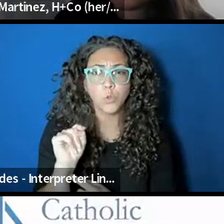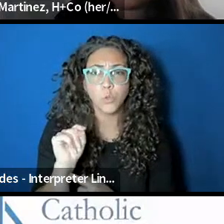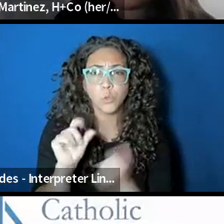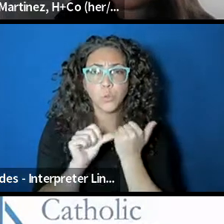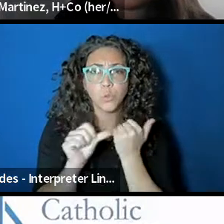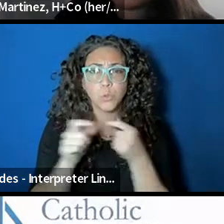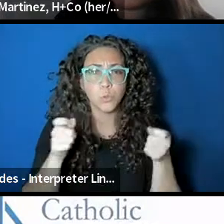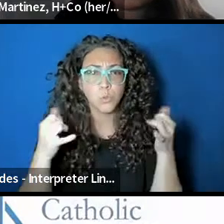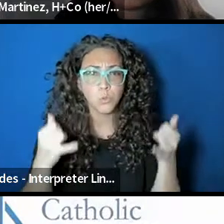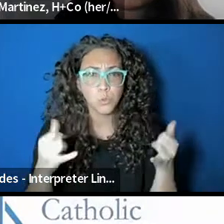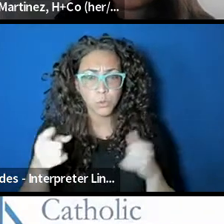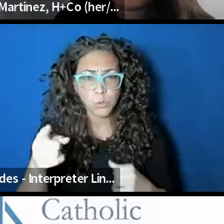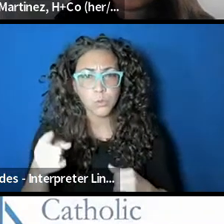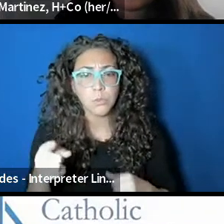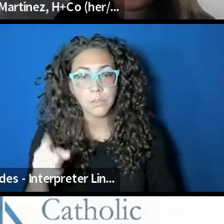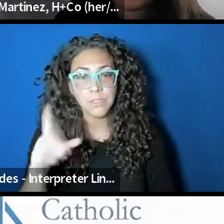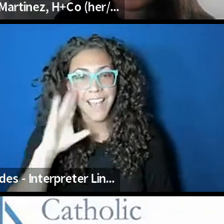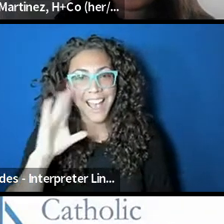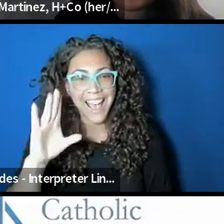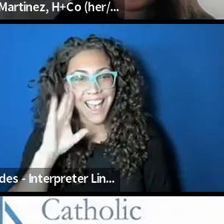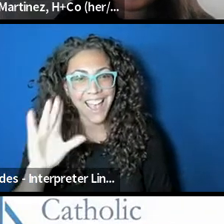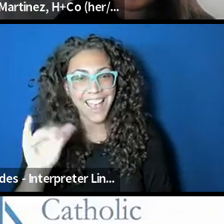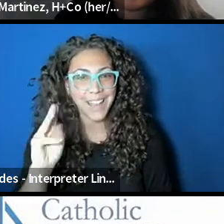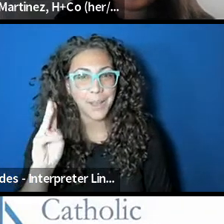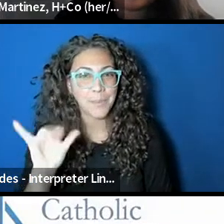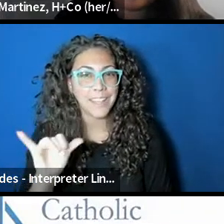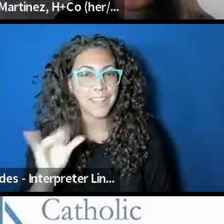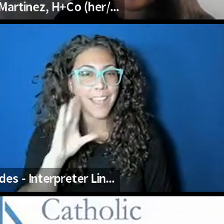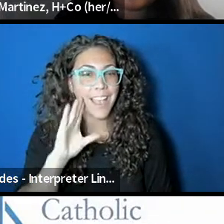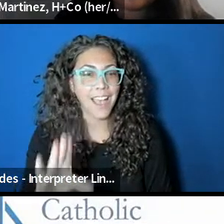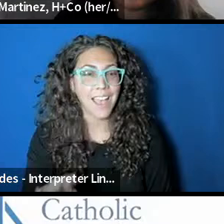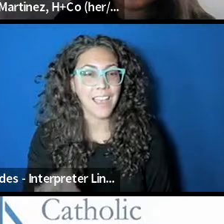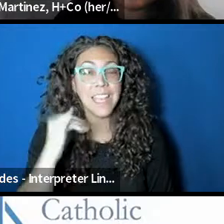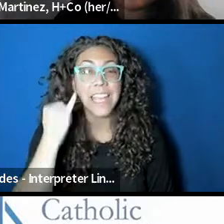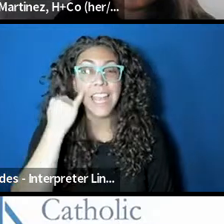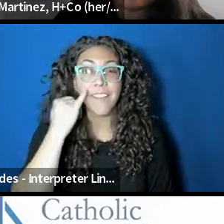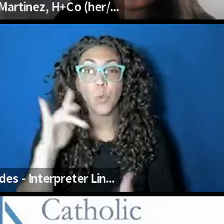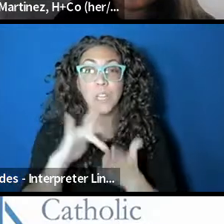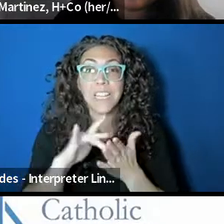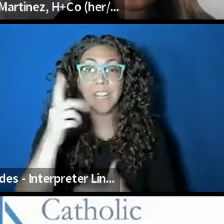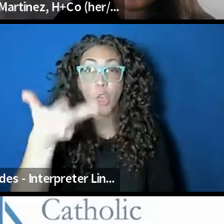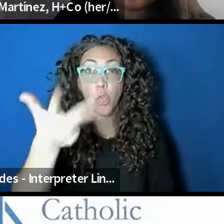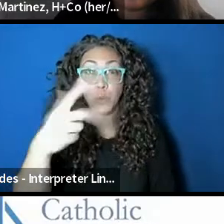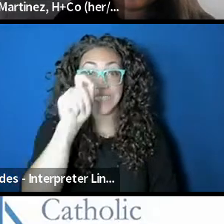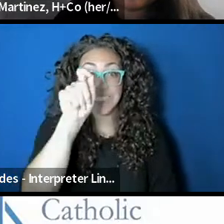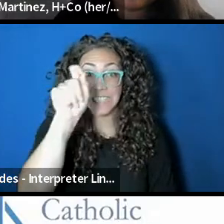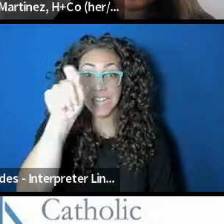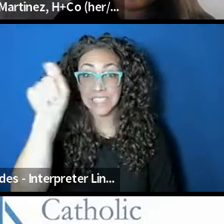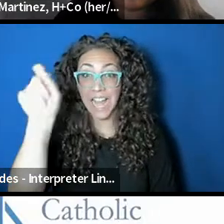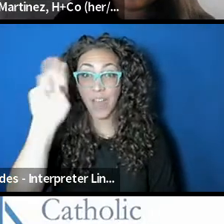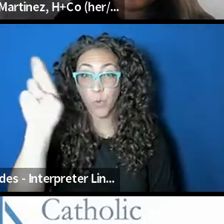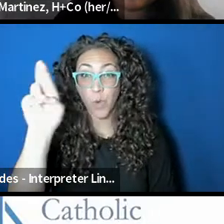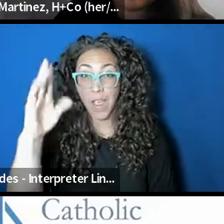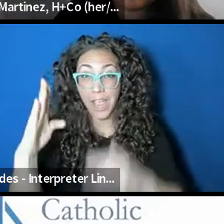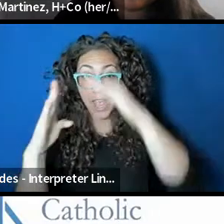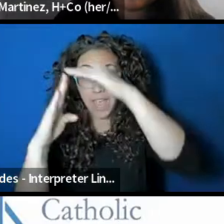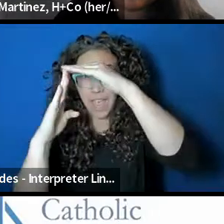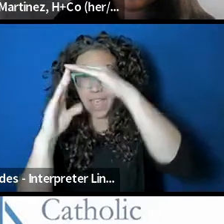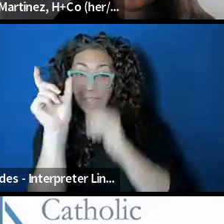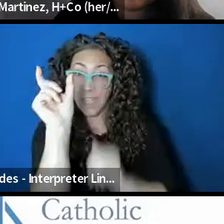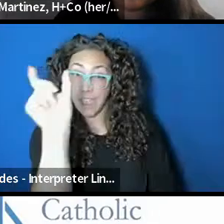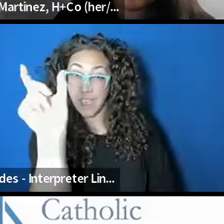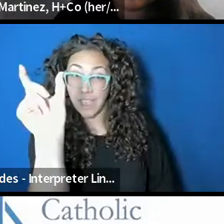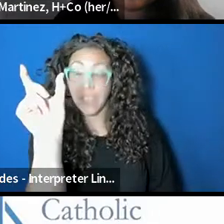Yeah, hi Douglas, it's Amy. If you click on the three little dots on the top right-hand side of your